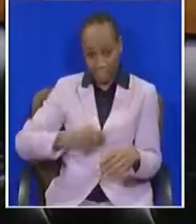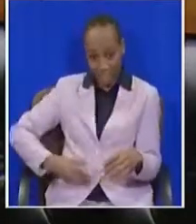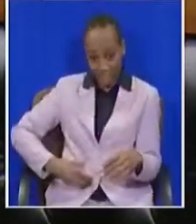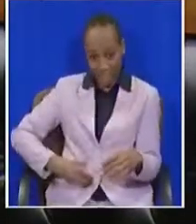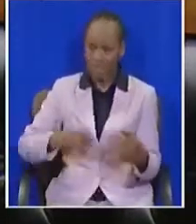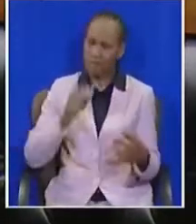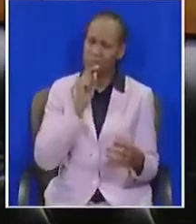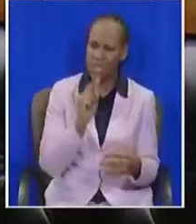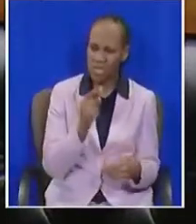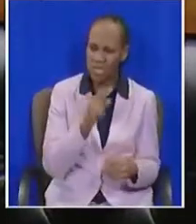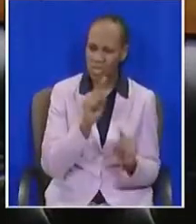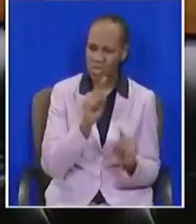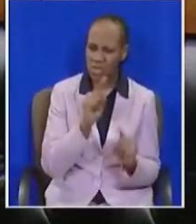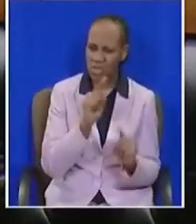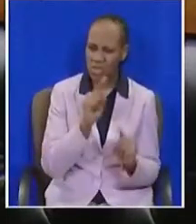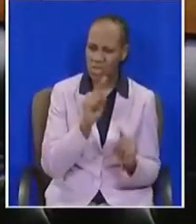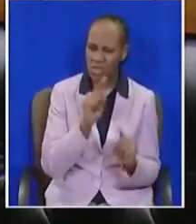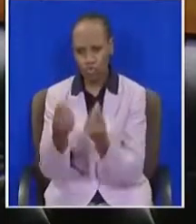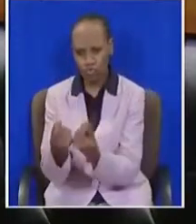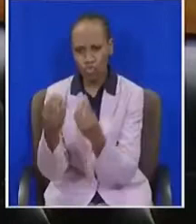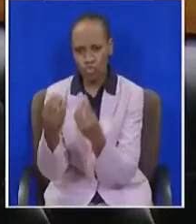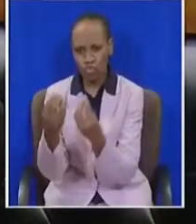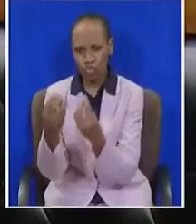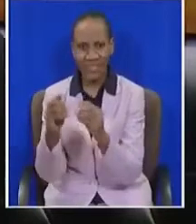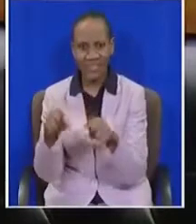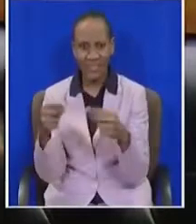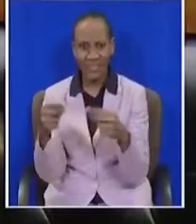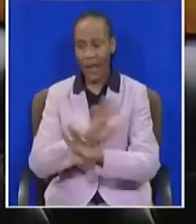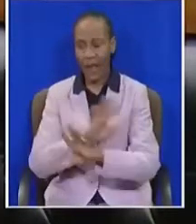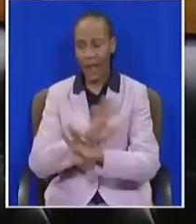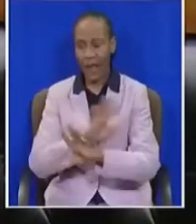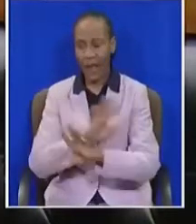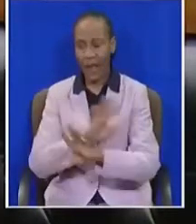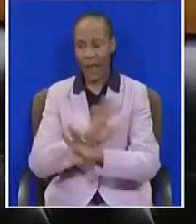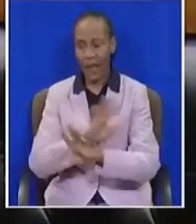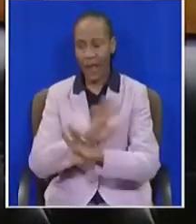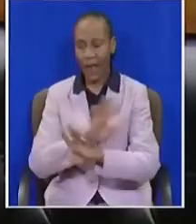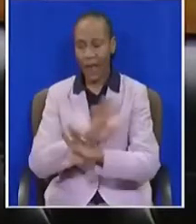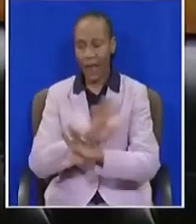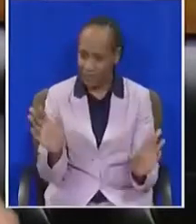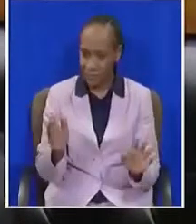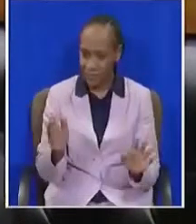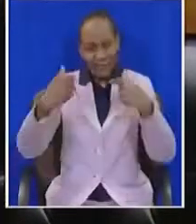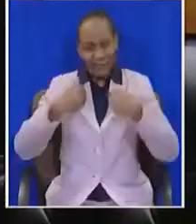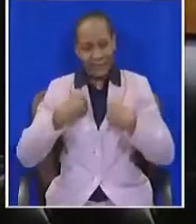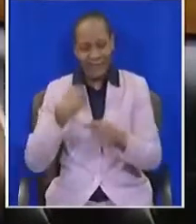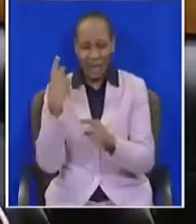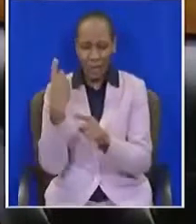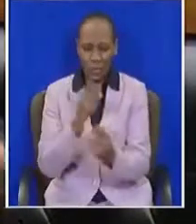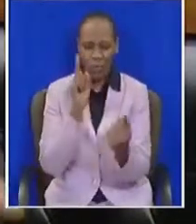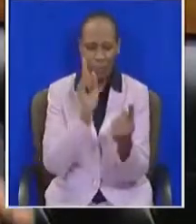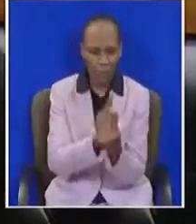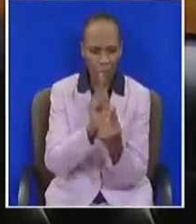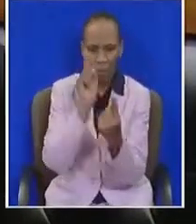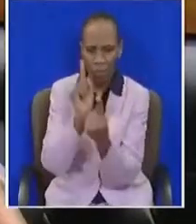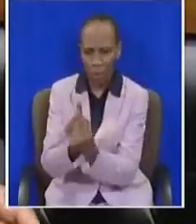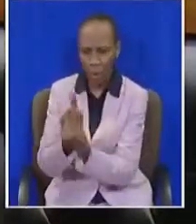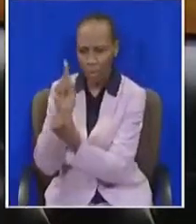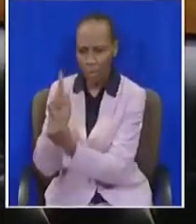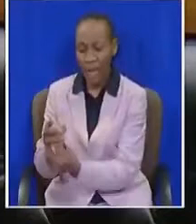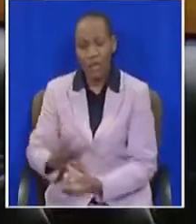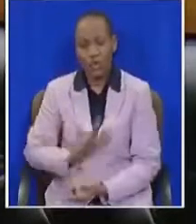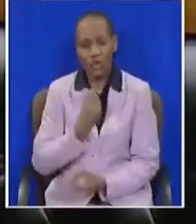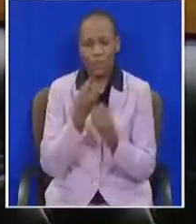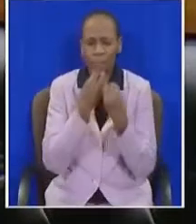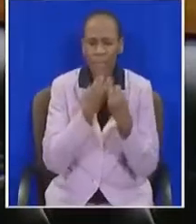he cannot get involved in business. And I deal with many young people who are